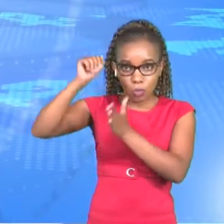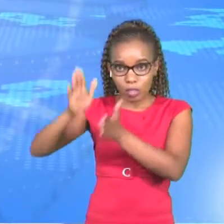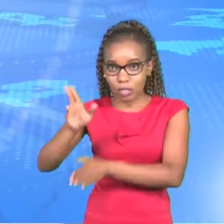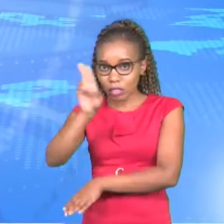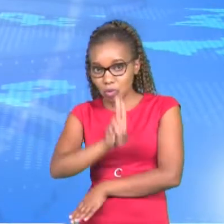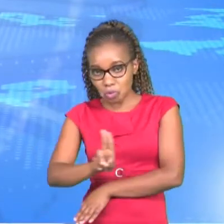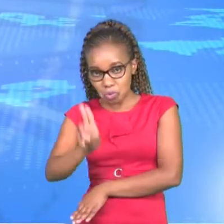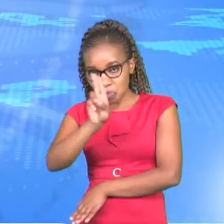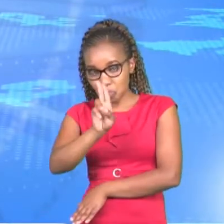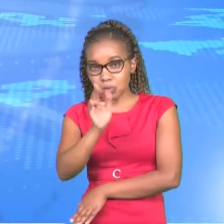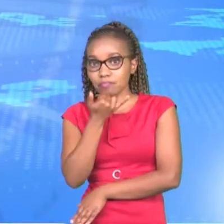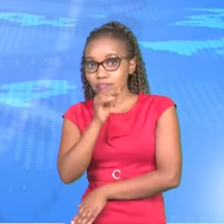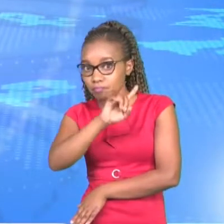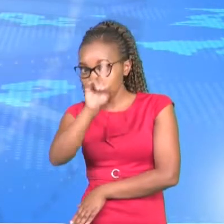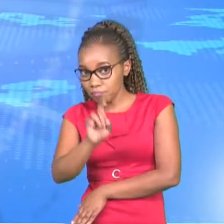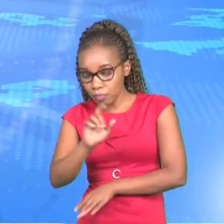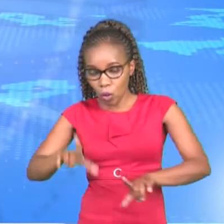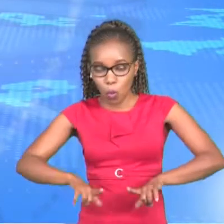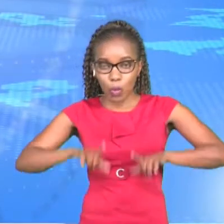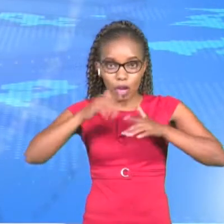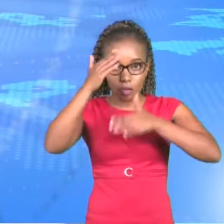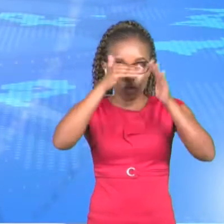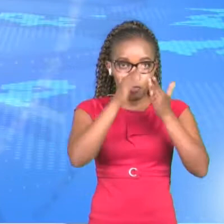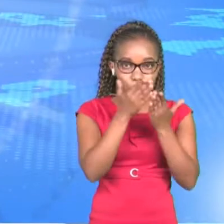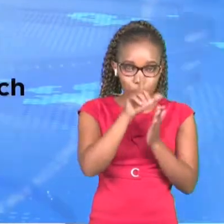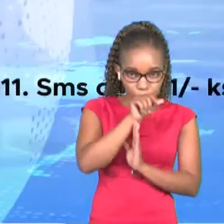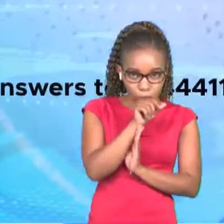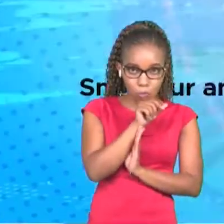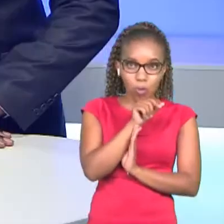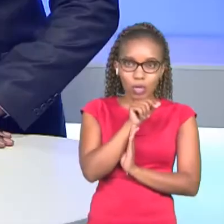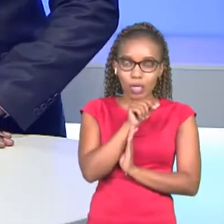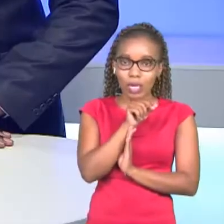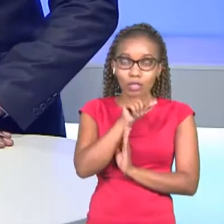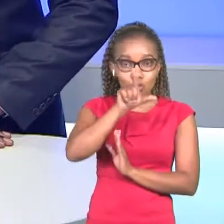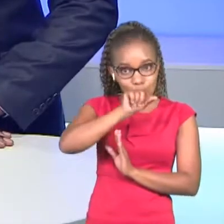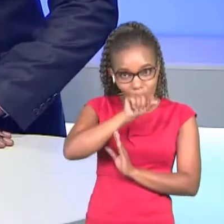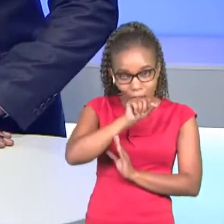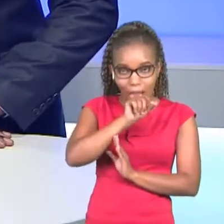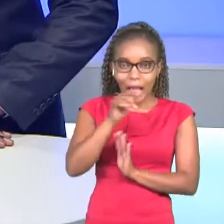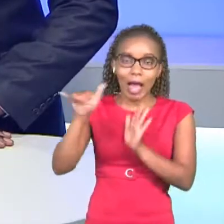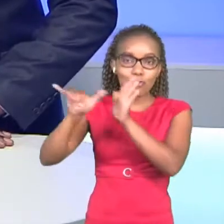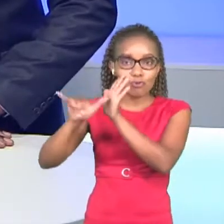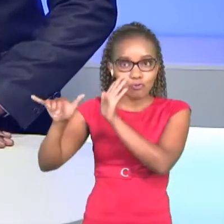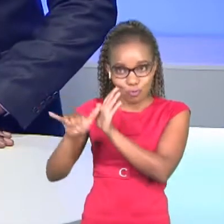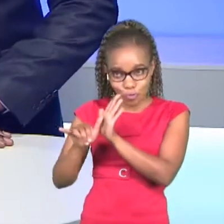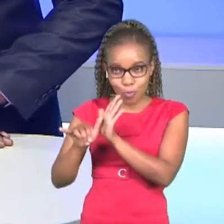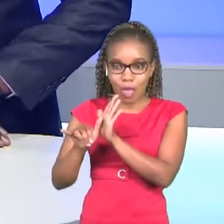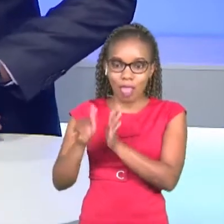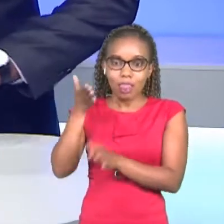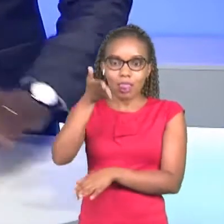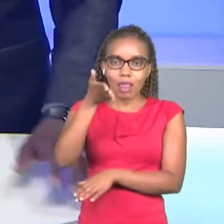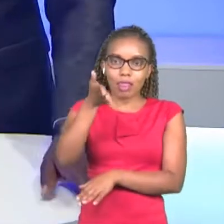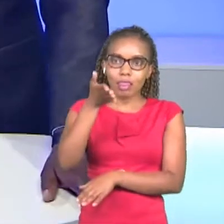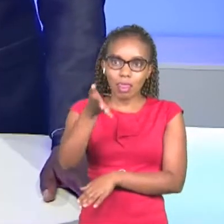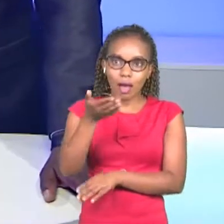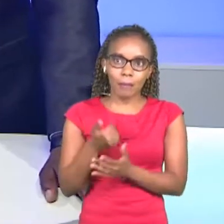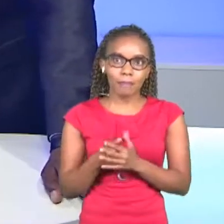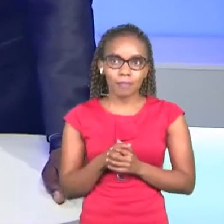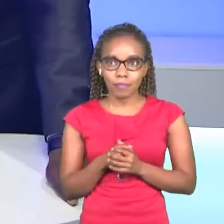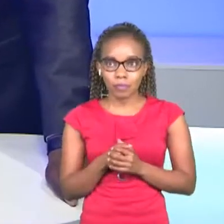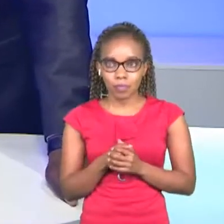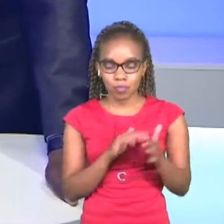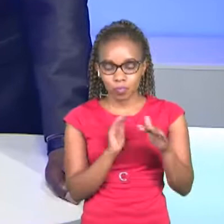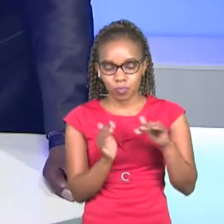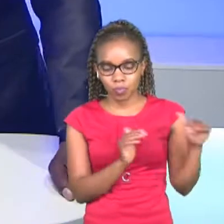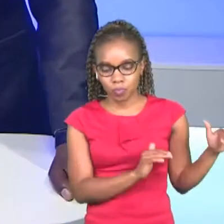444 111. We are live on Facebook. You can make your comment. You're live on Twitter. And on YouTube, you'll find us as Switch TV Kenya.